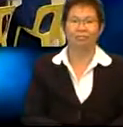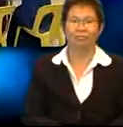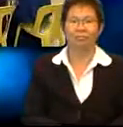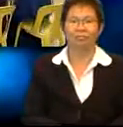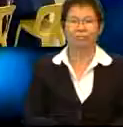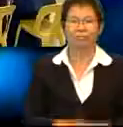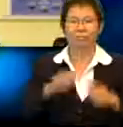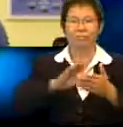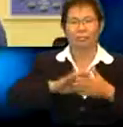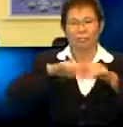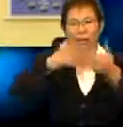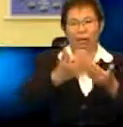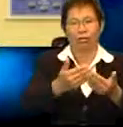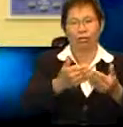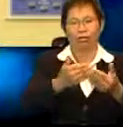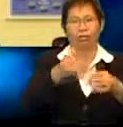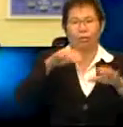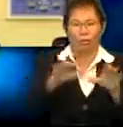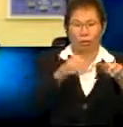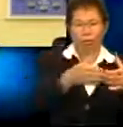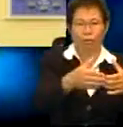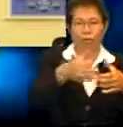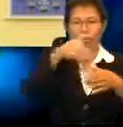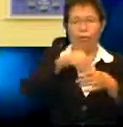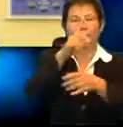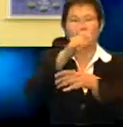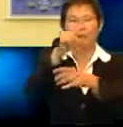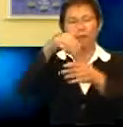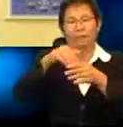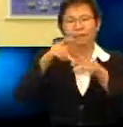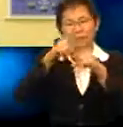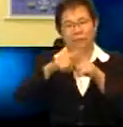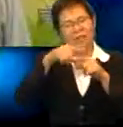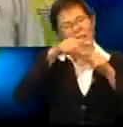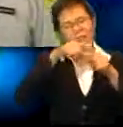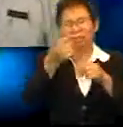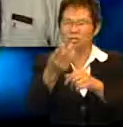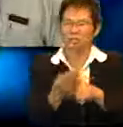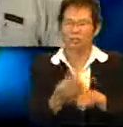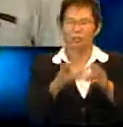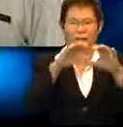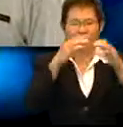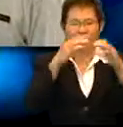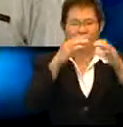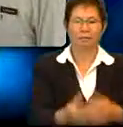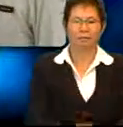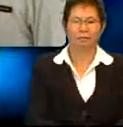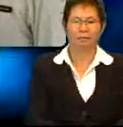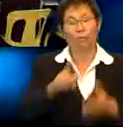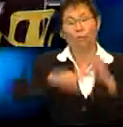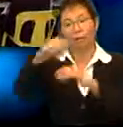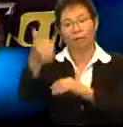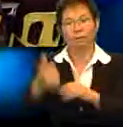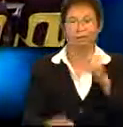Mei Ching? We learned how to group the data into several class intervals. Good. What else?